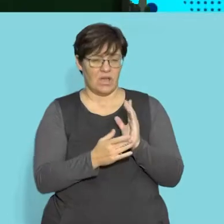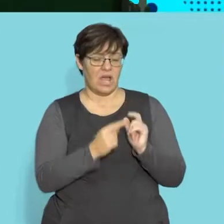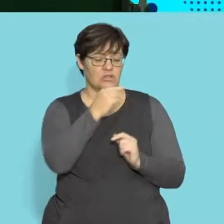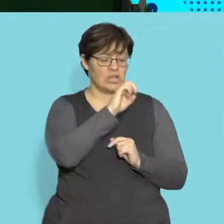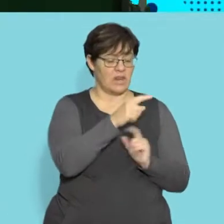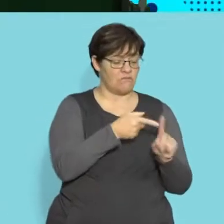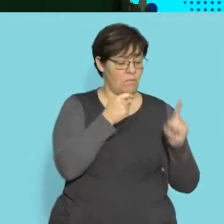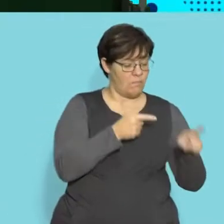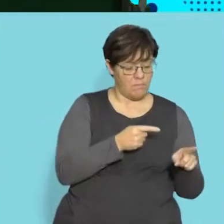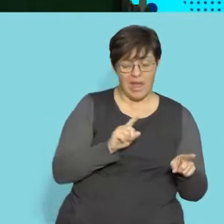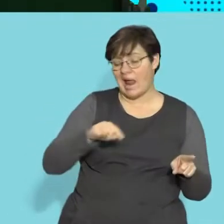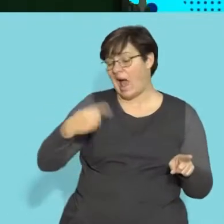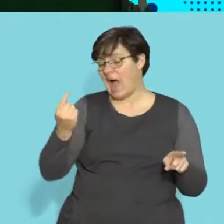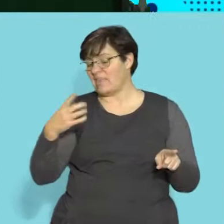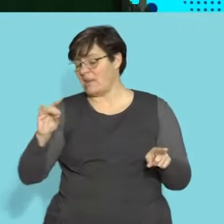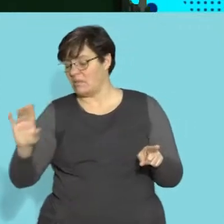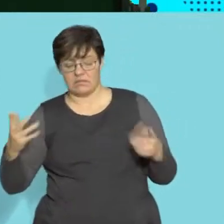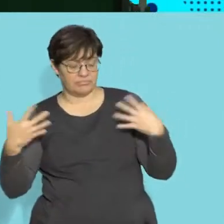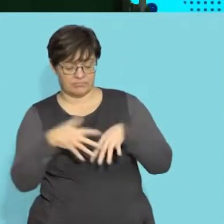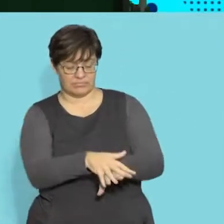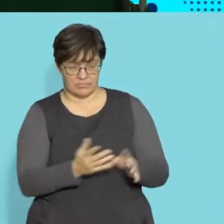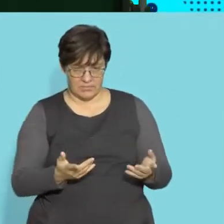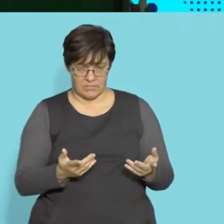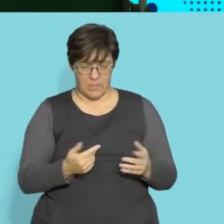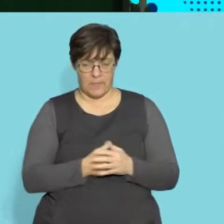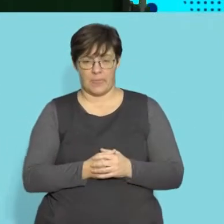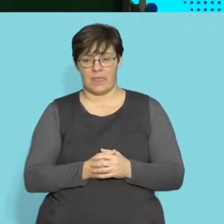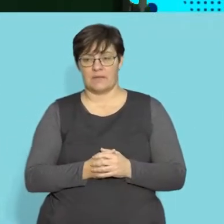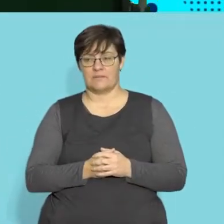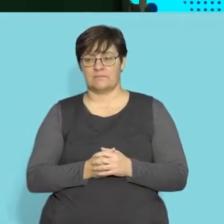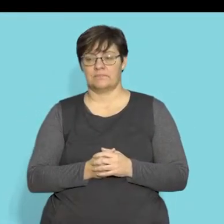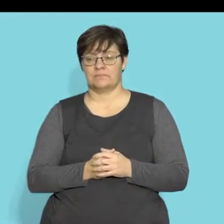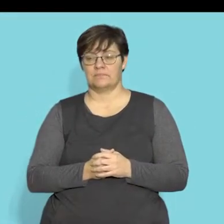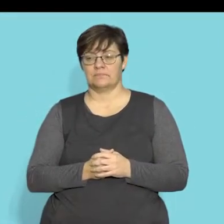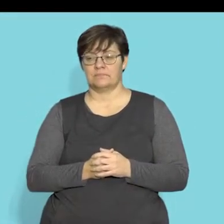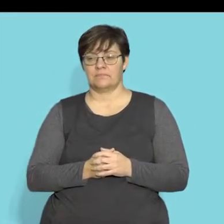from one species into another, and that process creates genetically